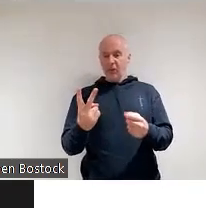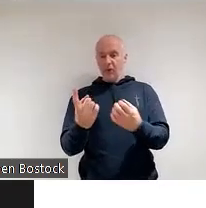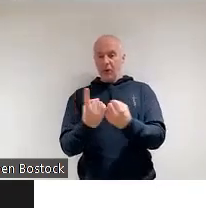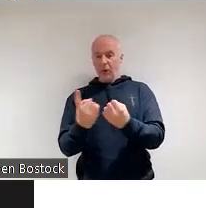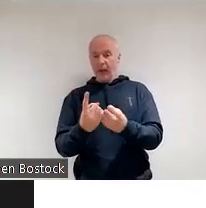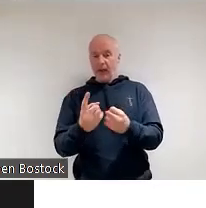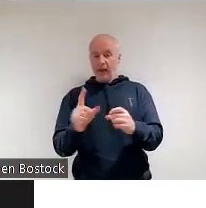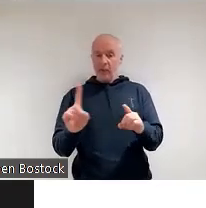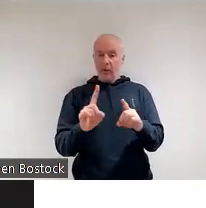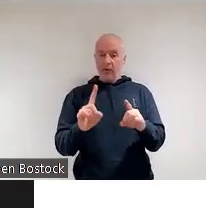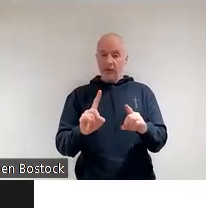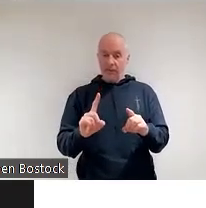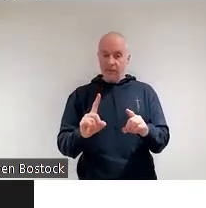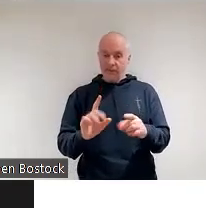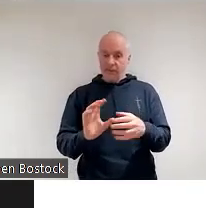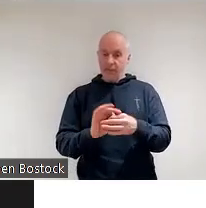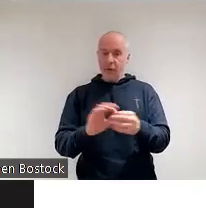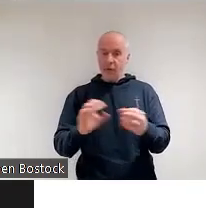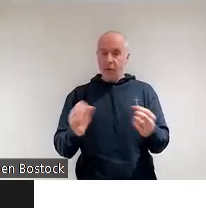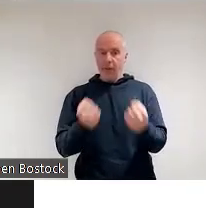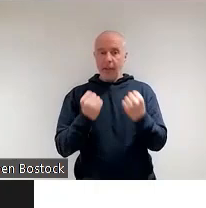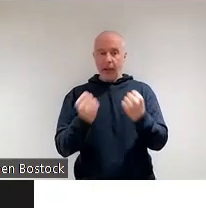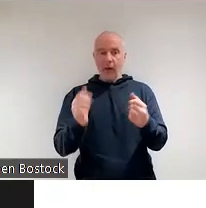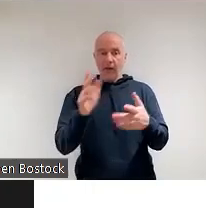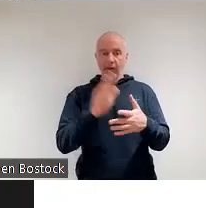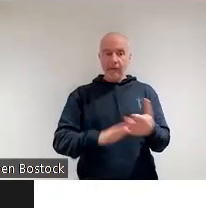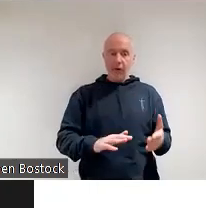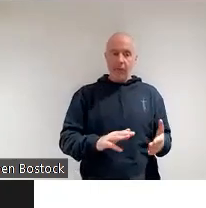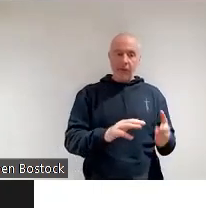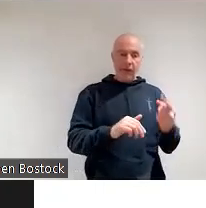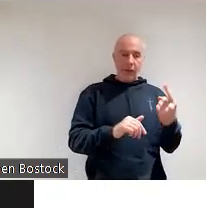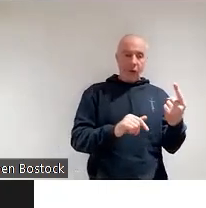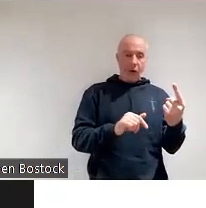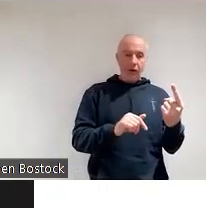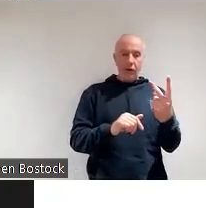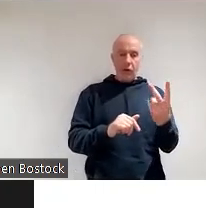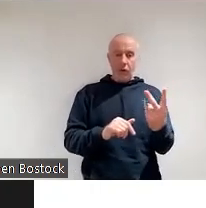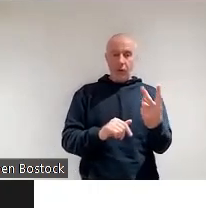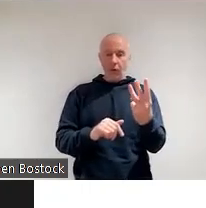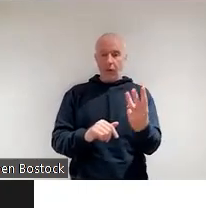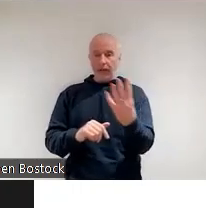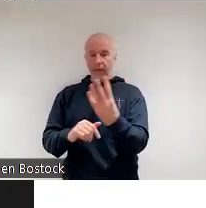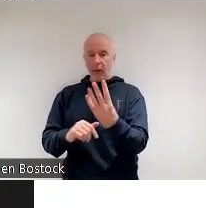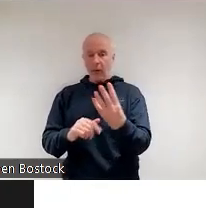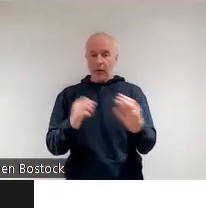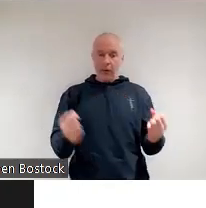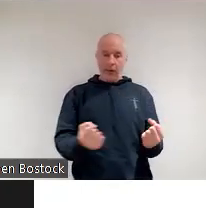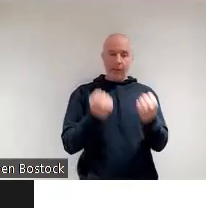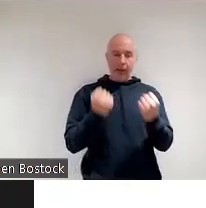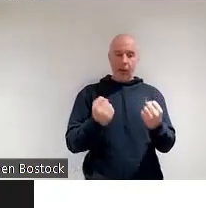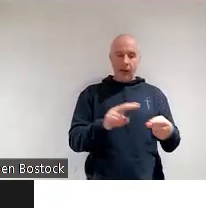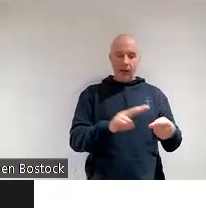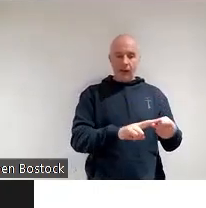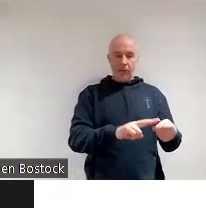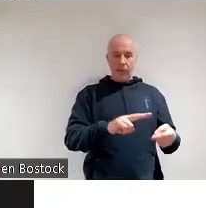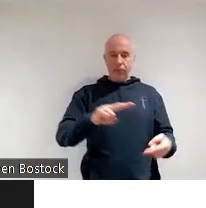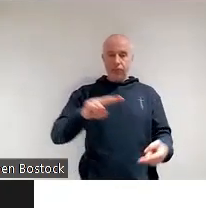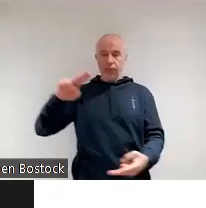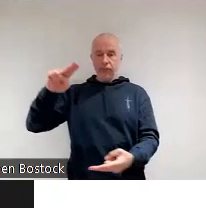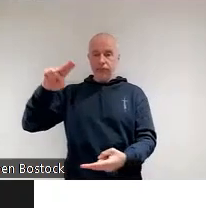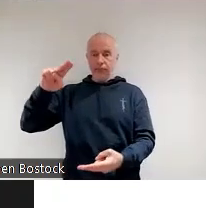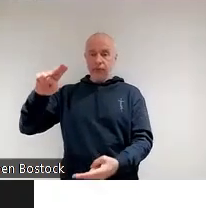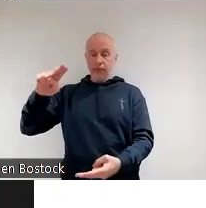that when we are moving from the left hand to right hand, the power level basically has increased massively. For example, if we use Europe as an